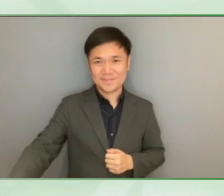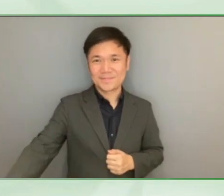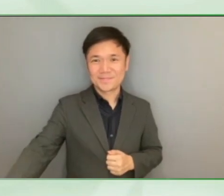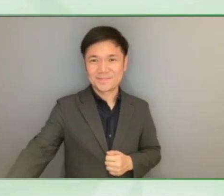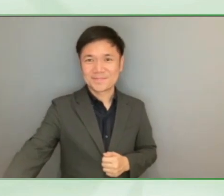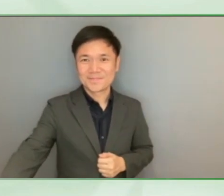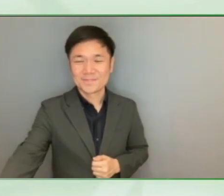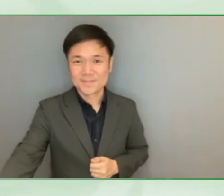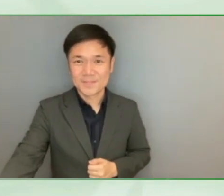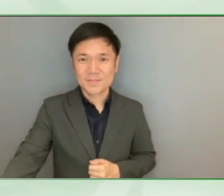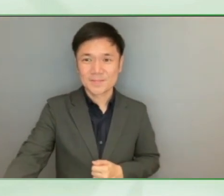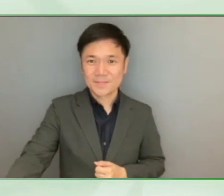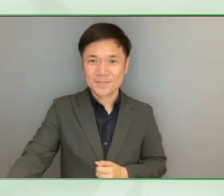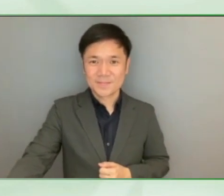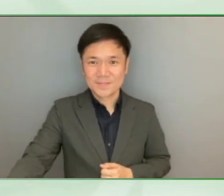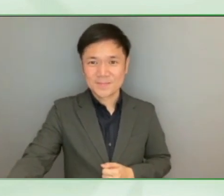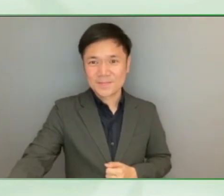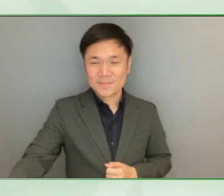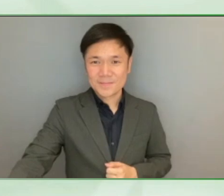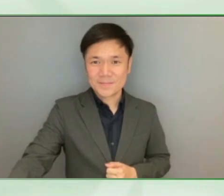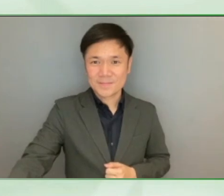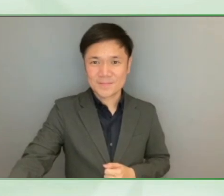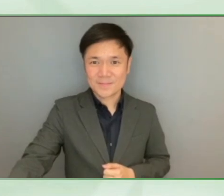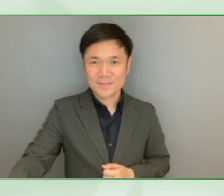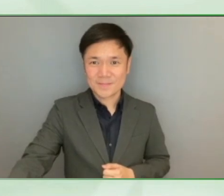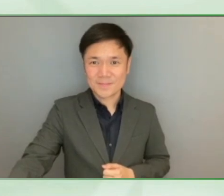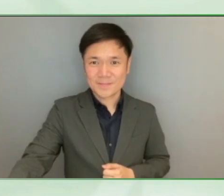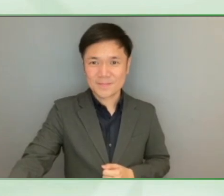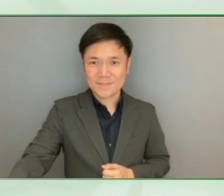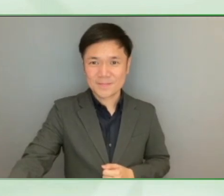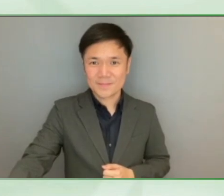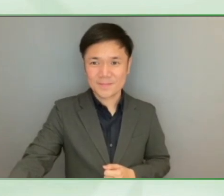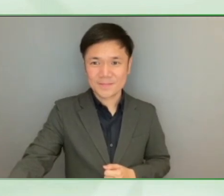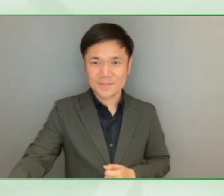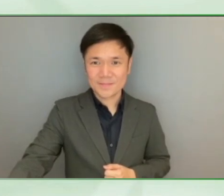Yeah. And we have a little gift to you.